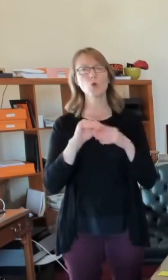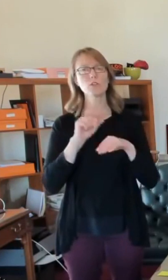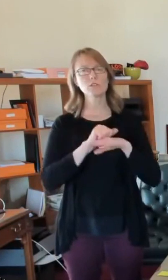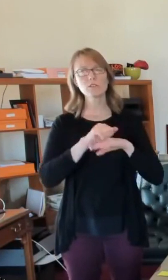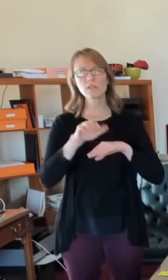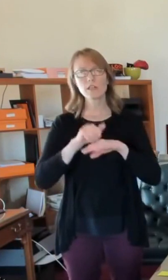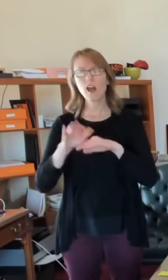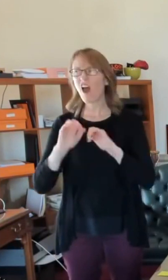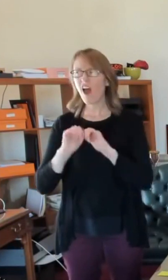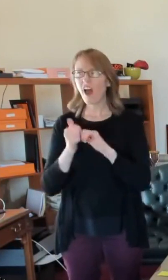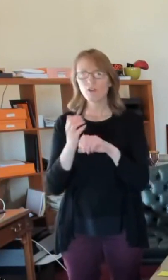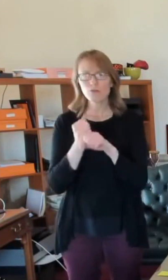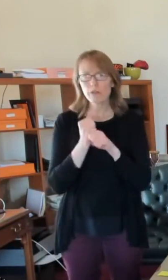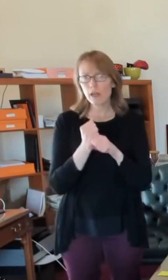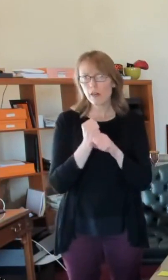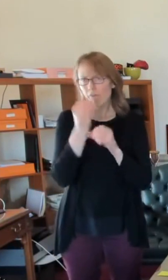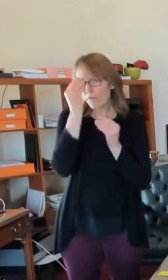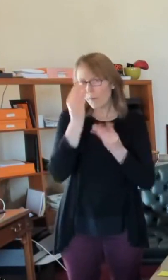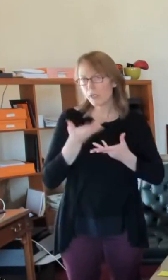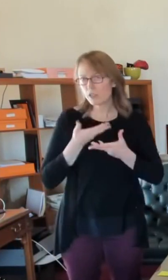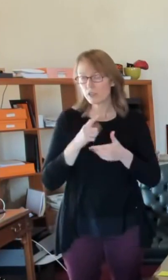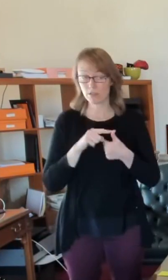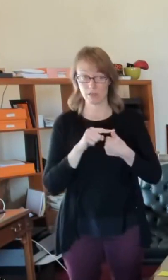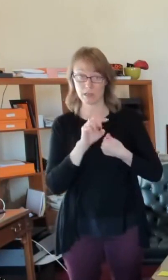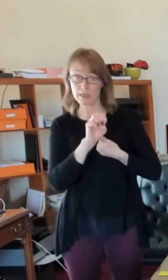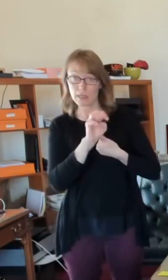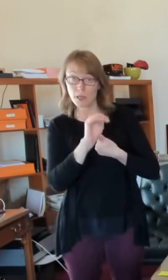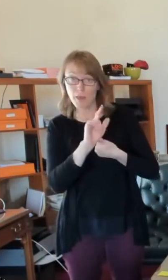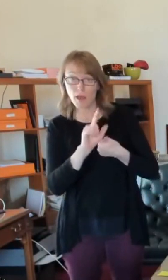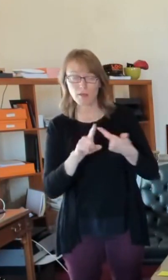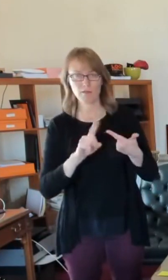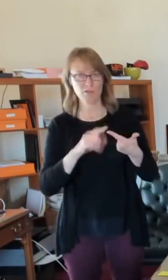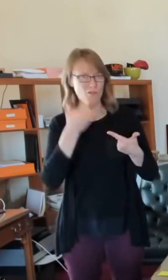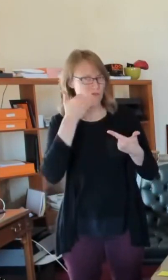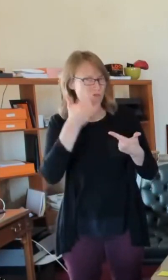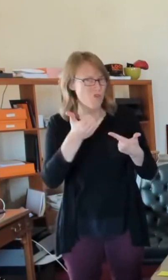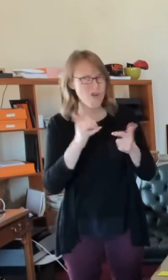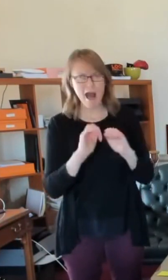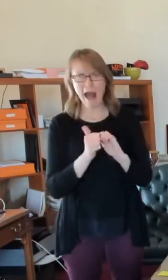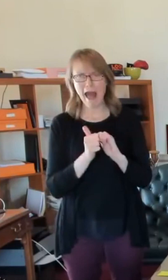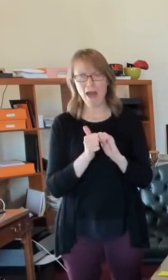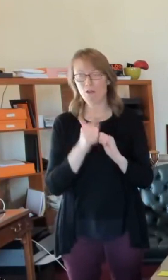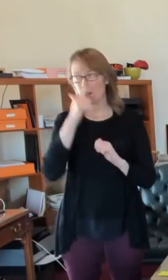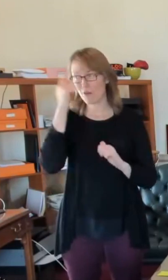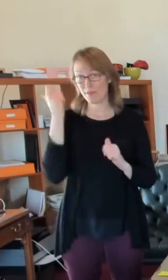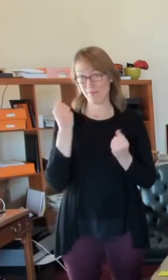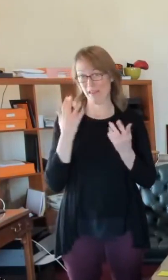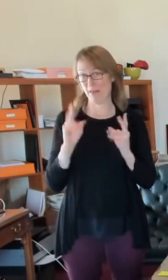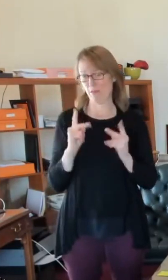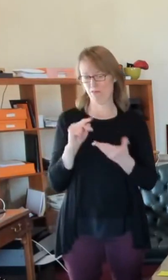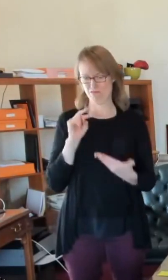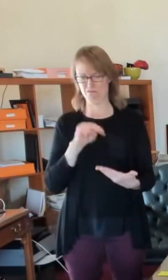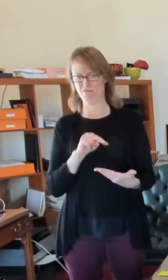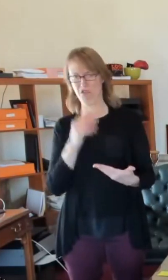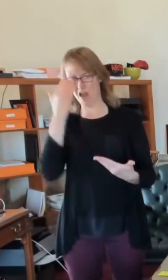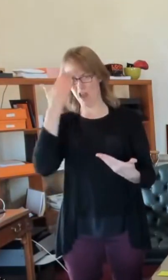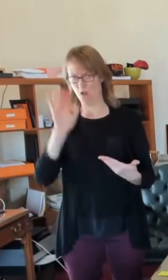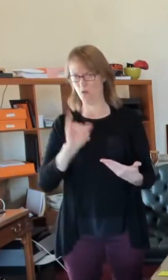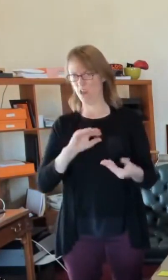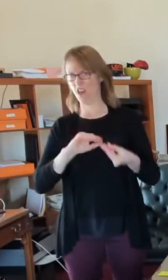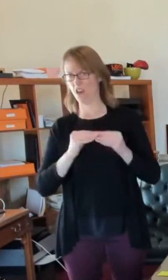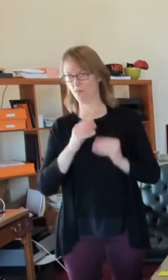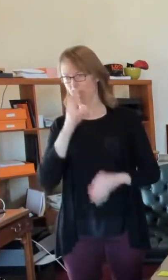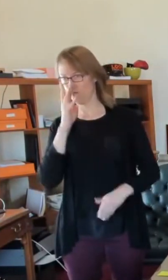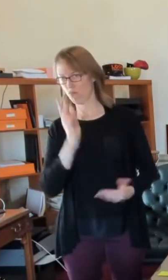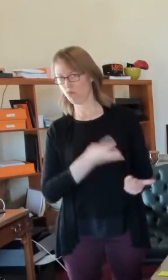invitations, email or phone call? Concerned because sometimes people ignore unknown numbers. So, Andrew, when you